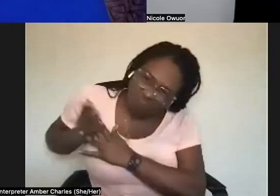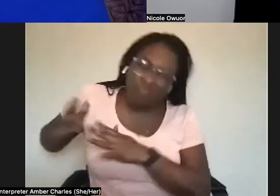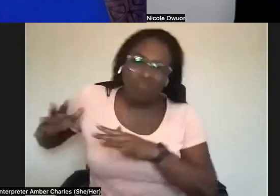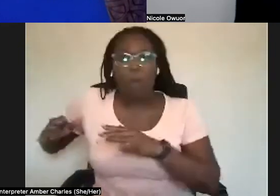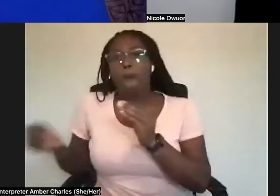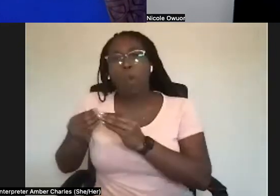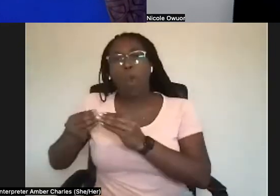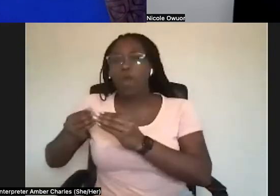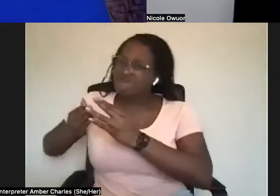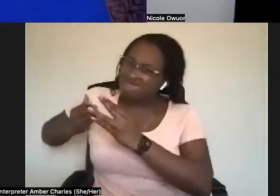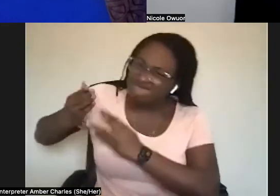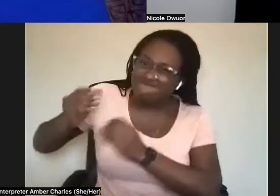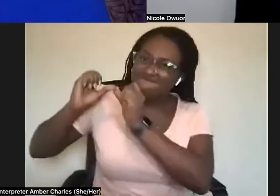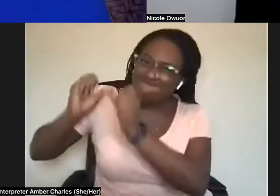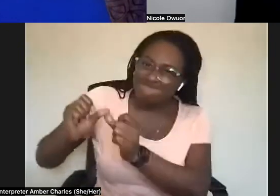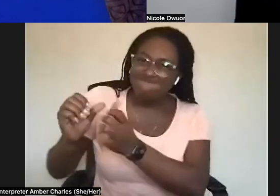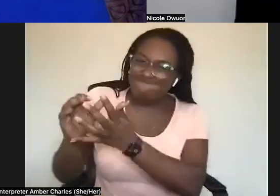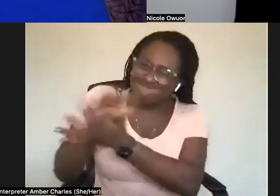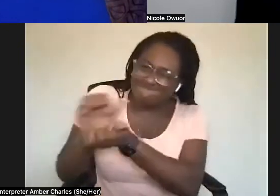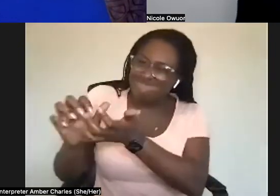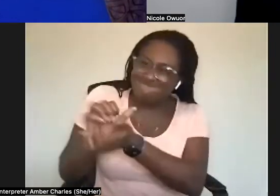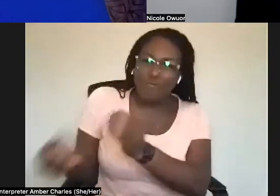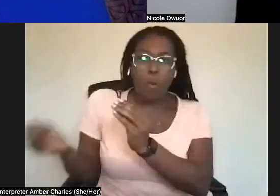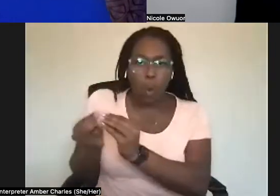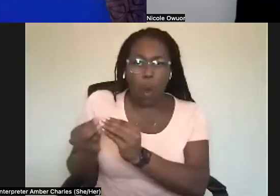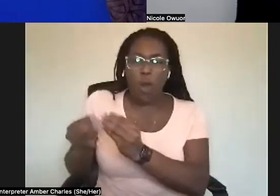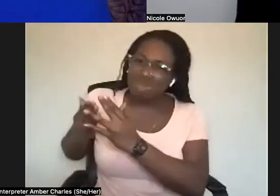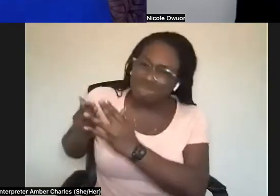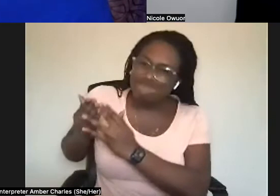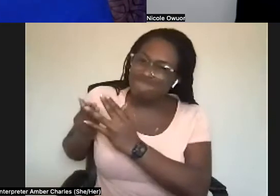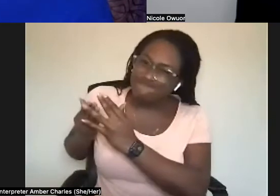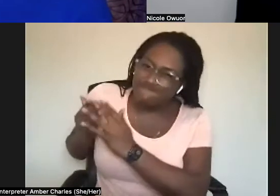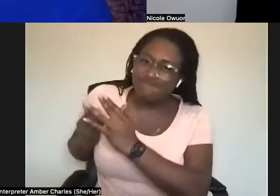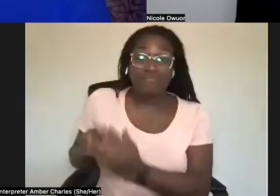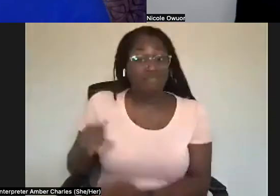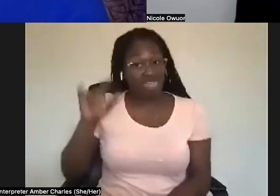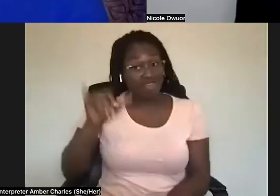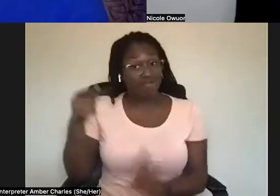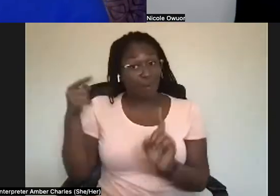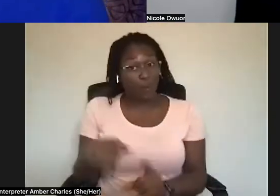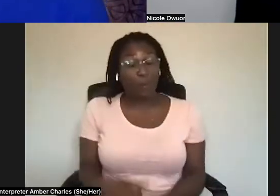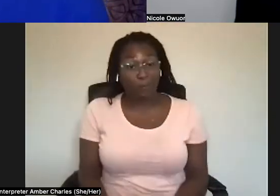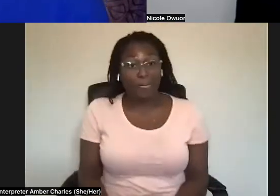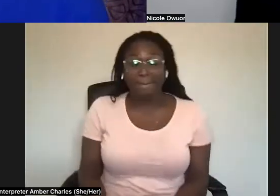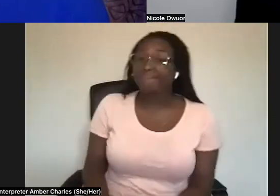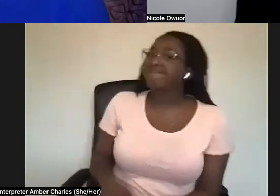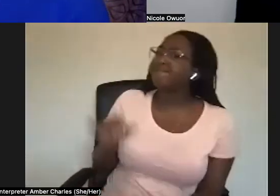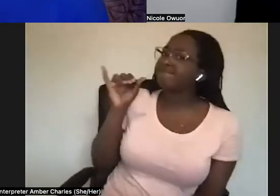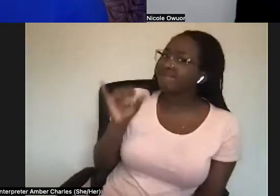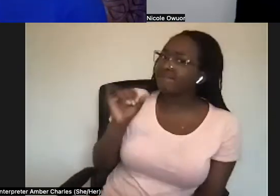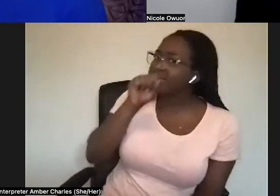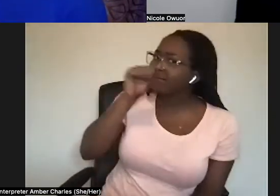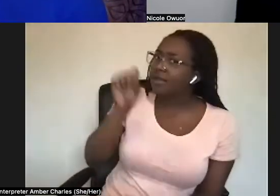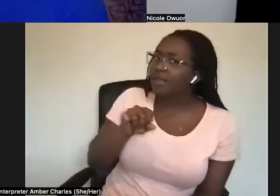further, erode it a little bit more. And that's all it's about. I love that,